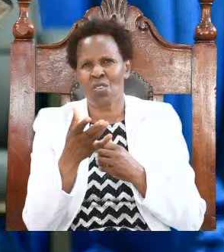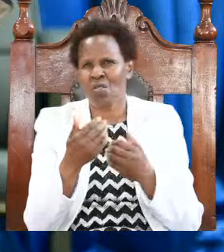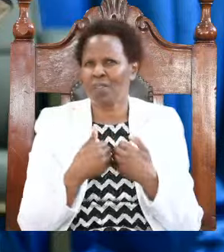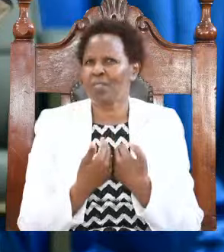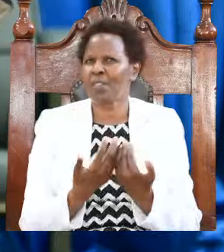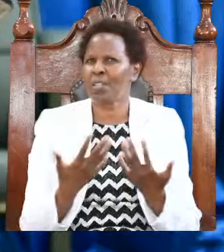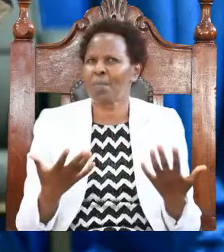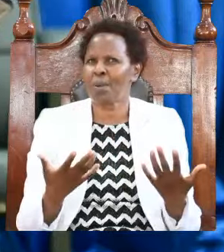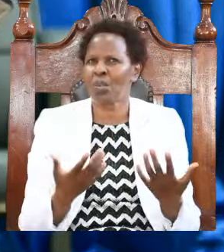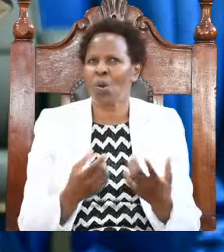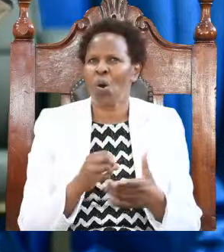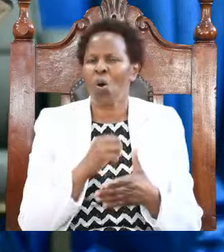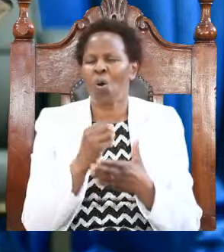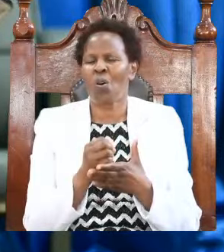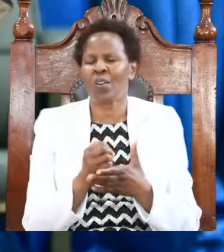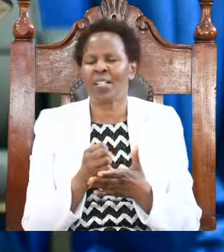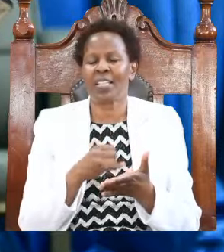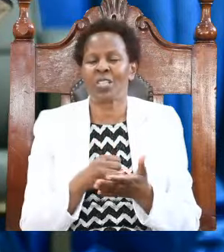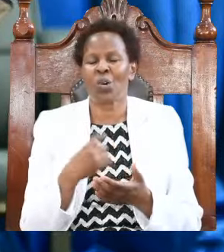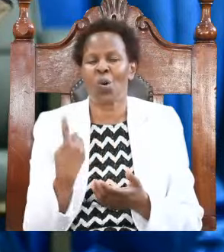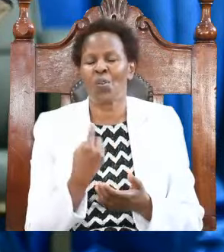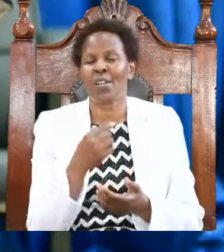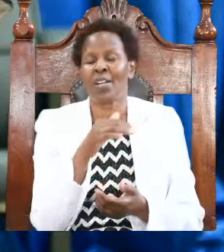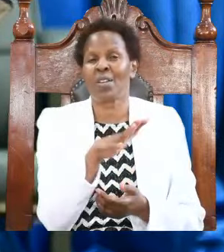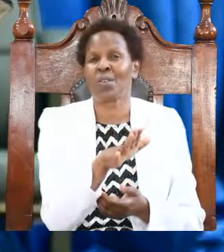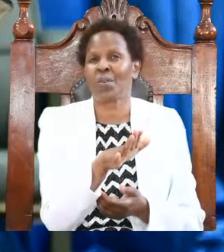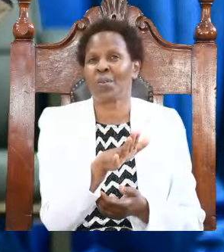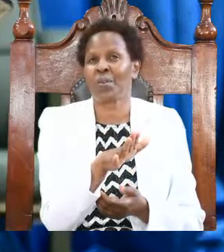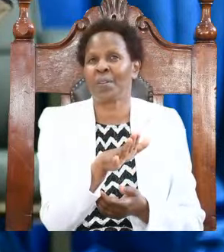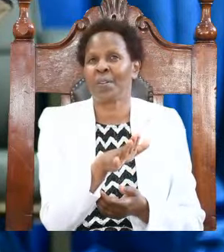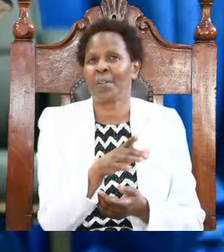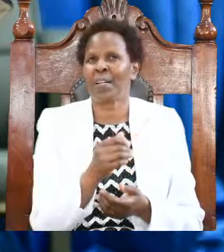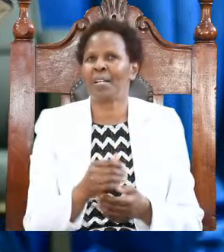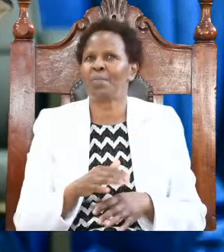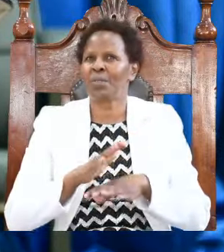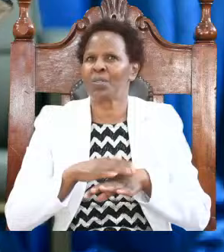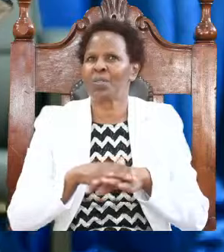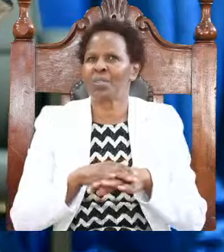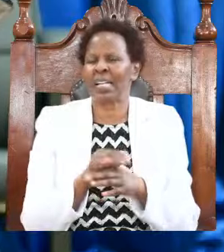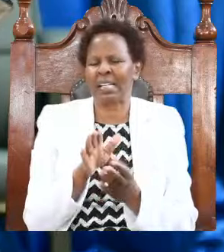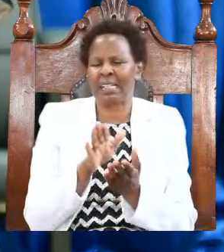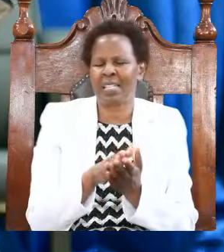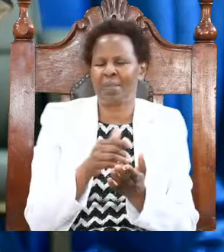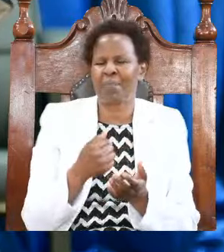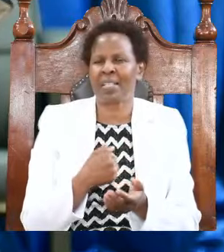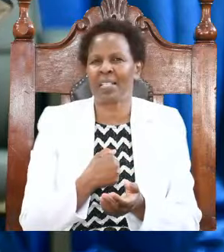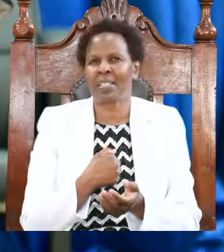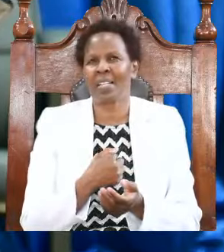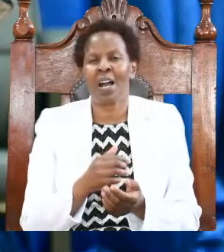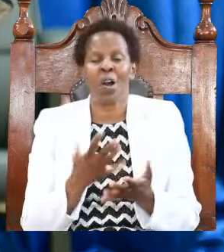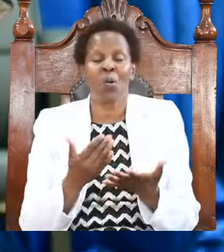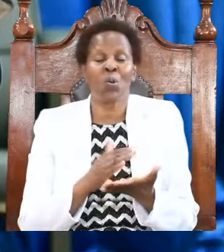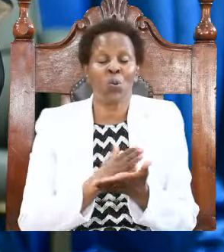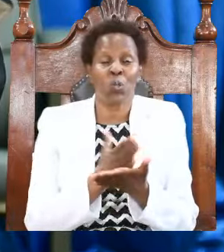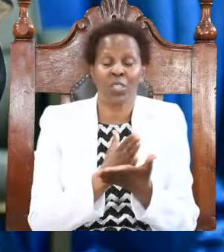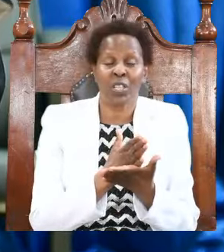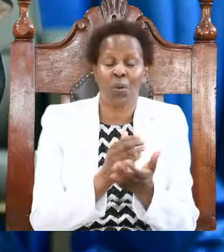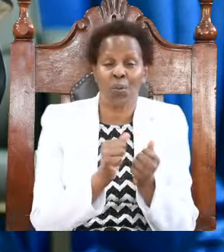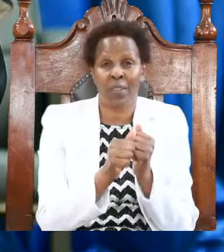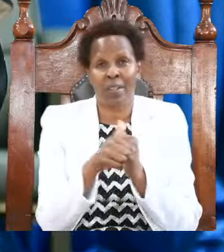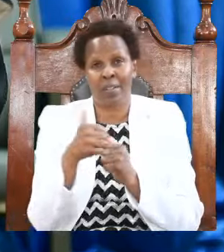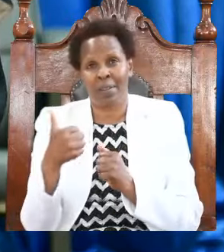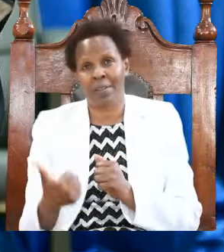you? That when I read the word, I feel good, I'm happy, I keep it. How keen are we to share with other